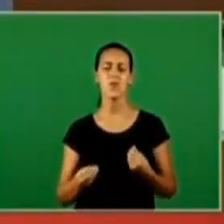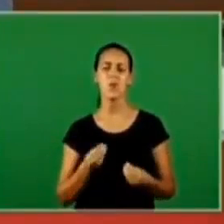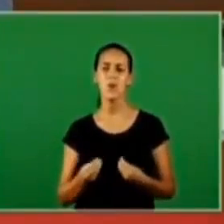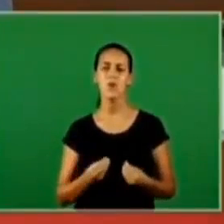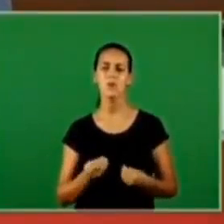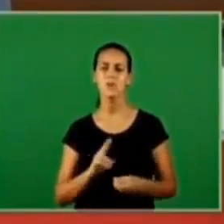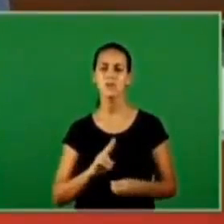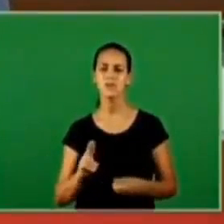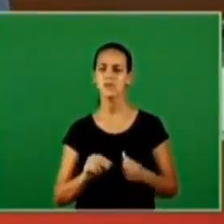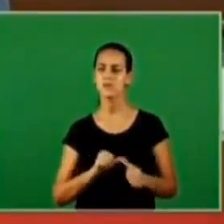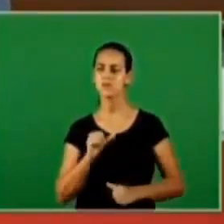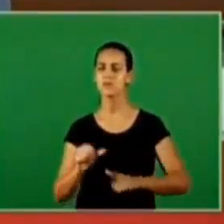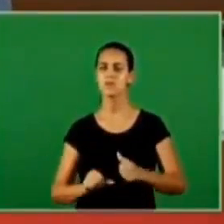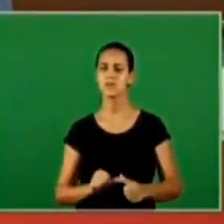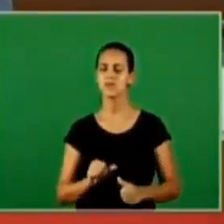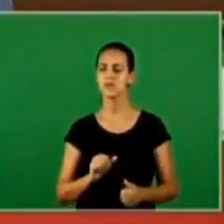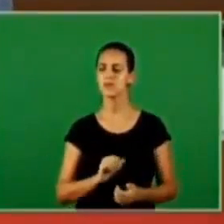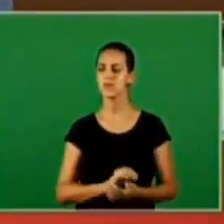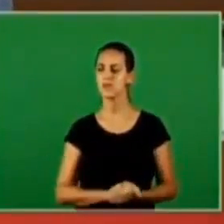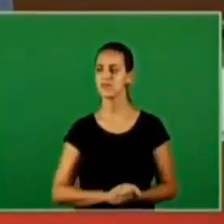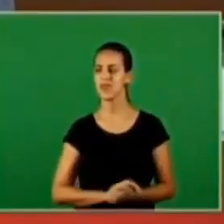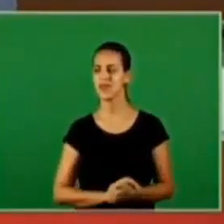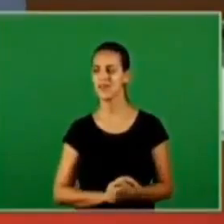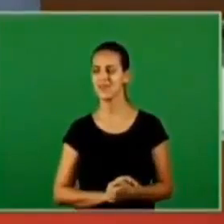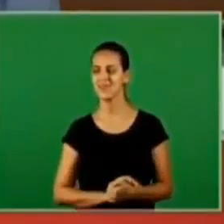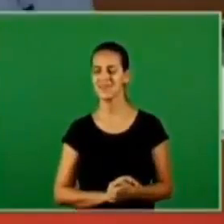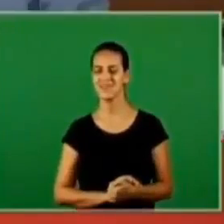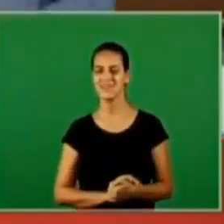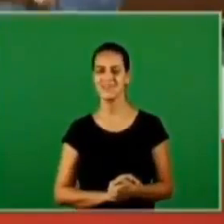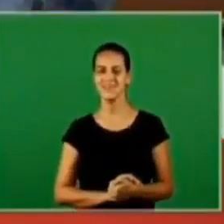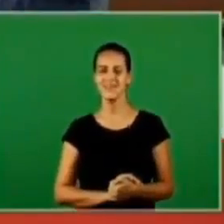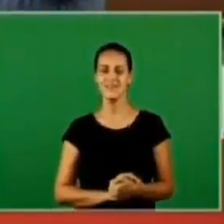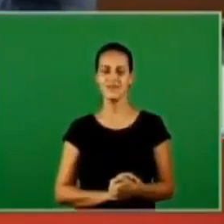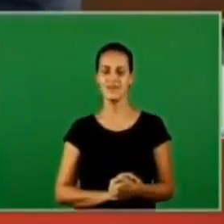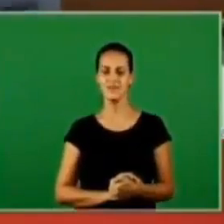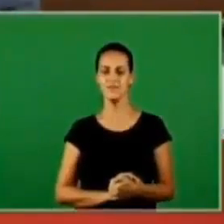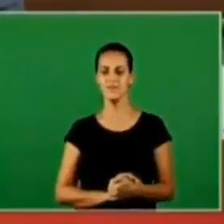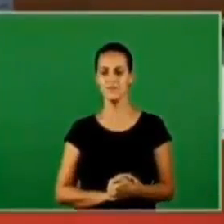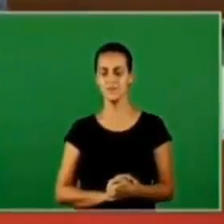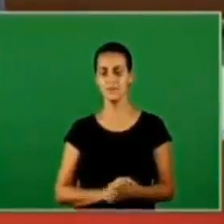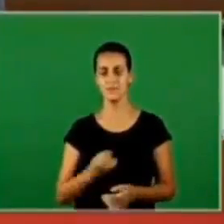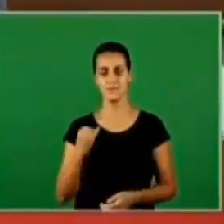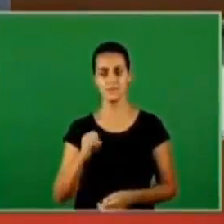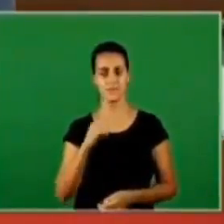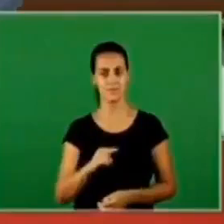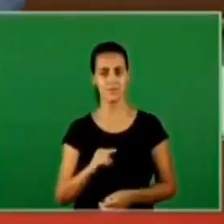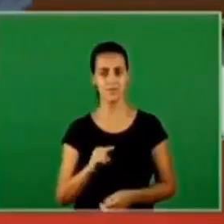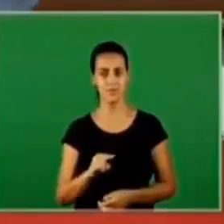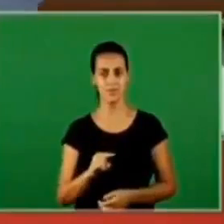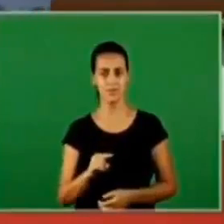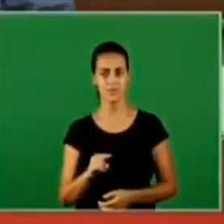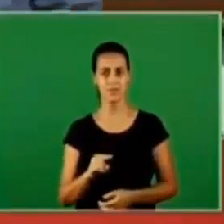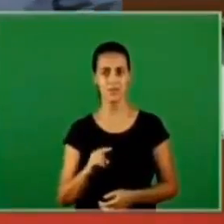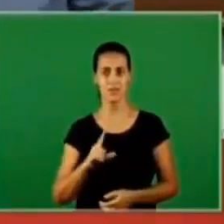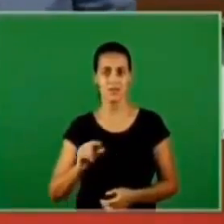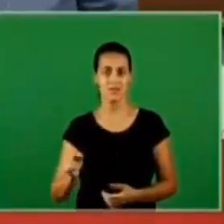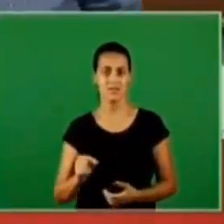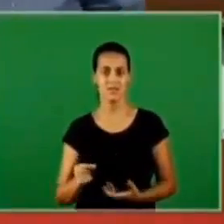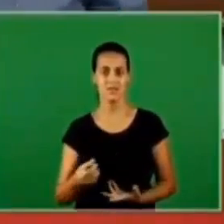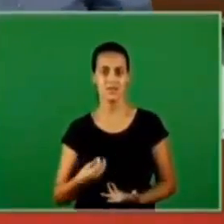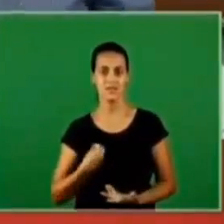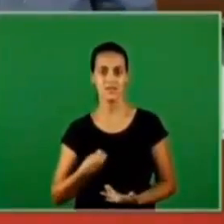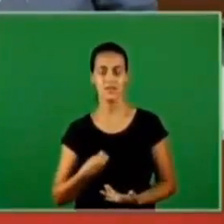But what is this change of understanding of the things that you leave this